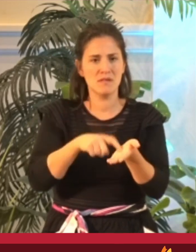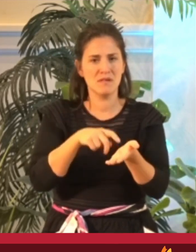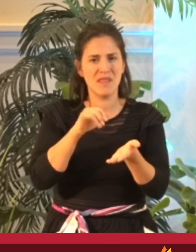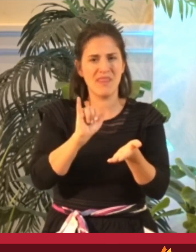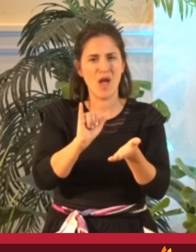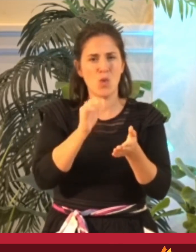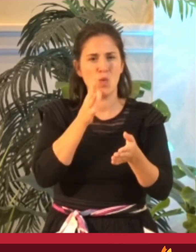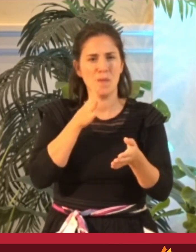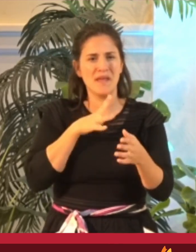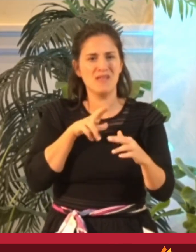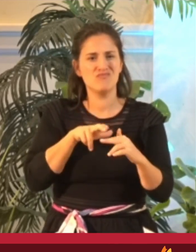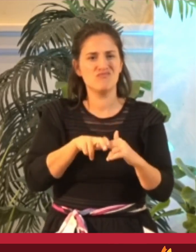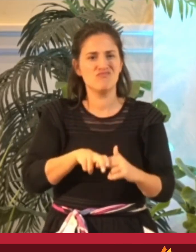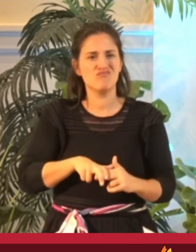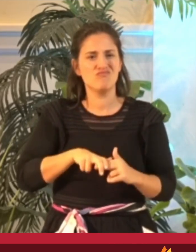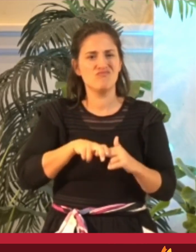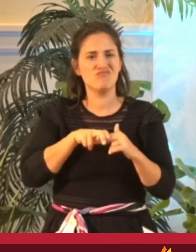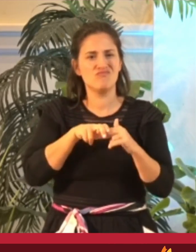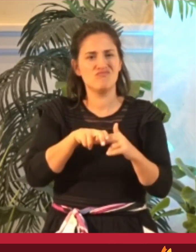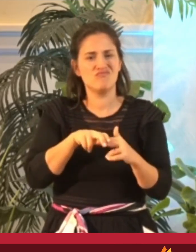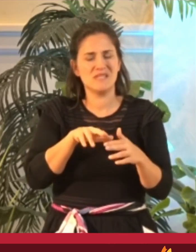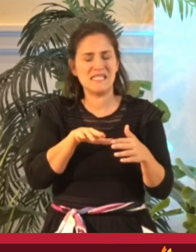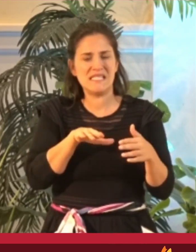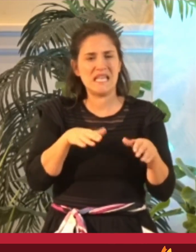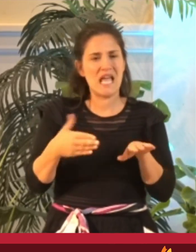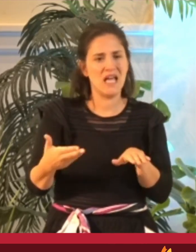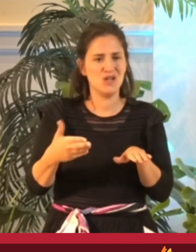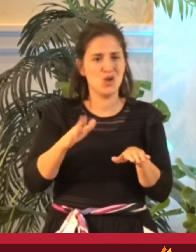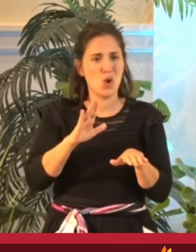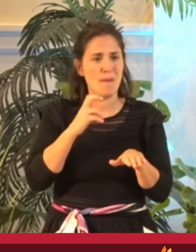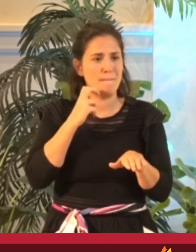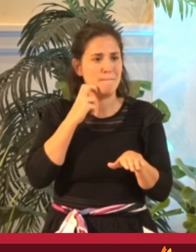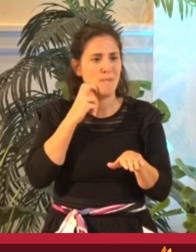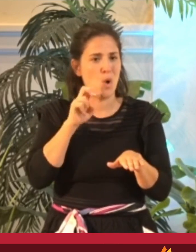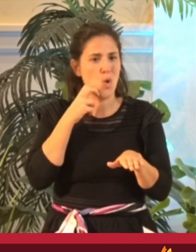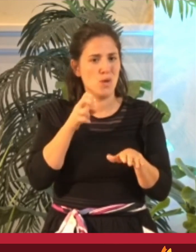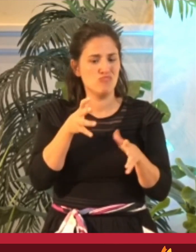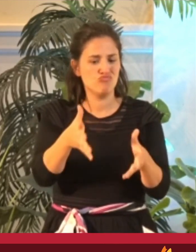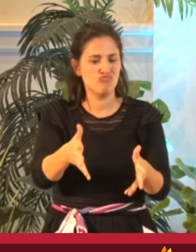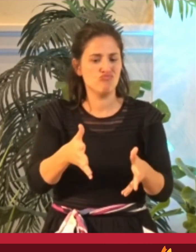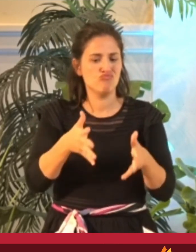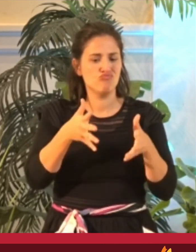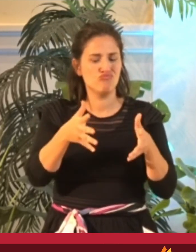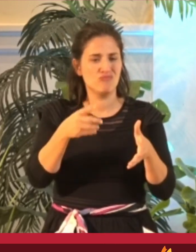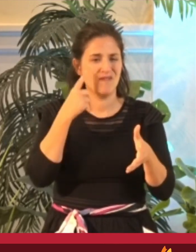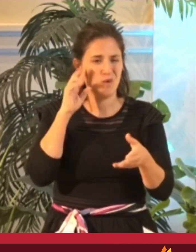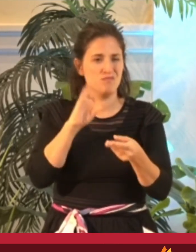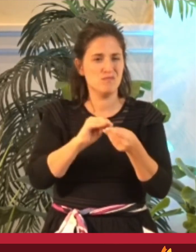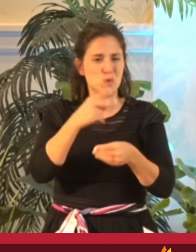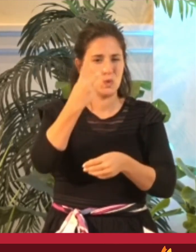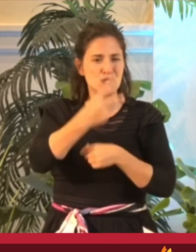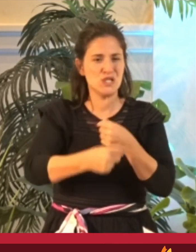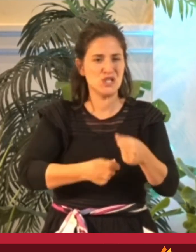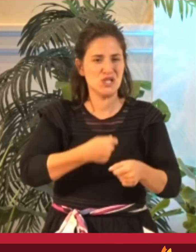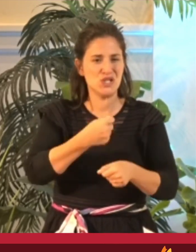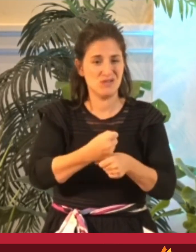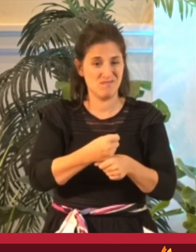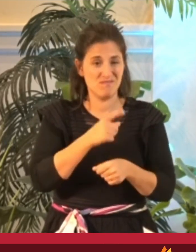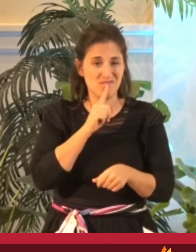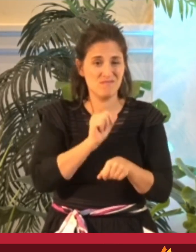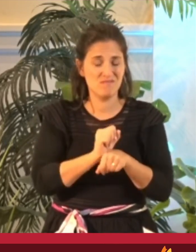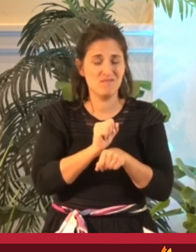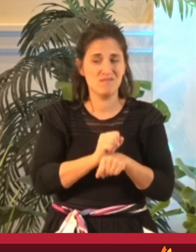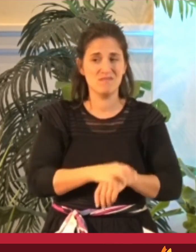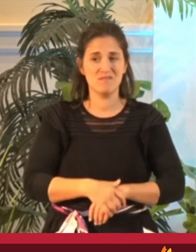Now, it's a tragic reminder of what happens when indifference sets in. When people become